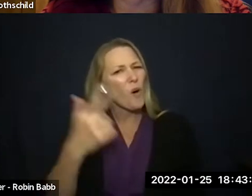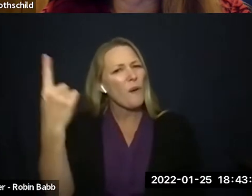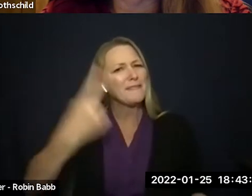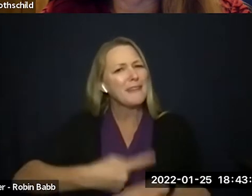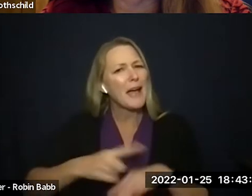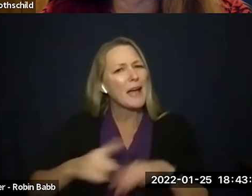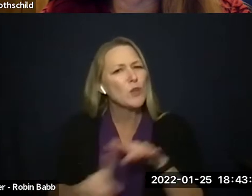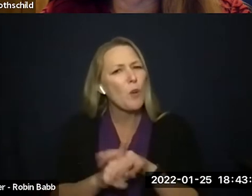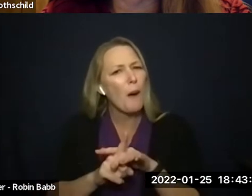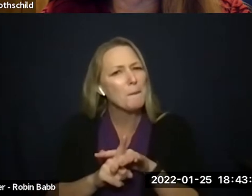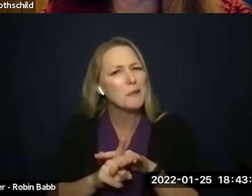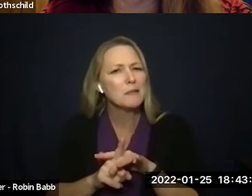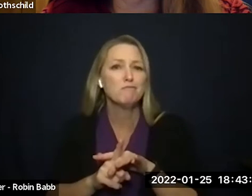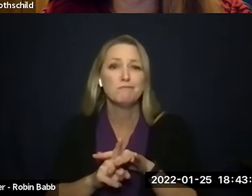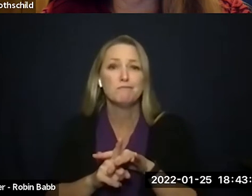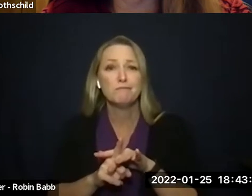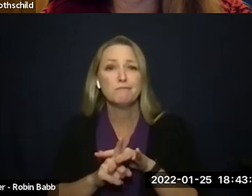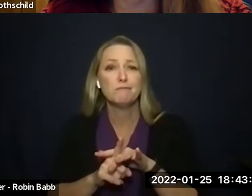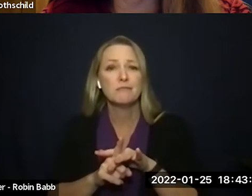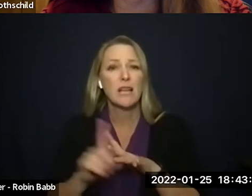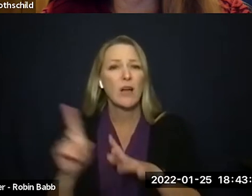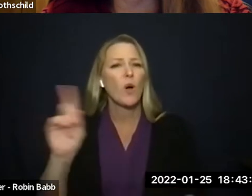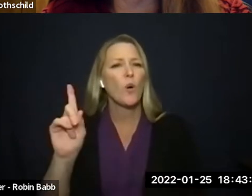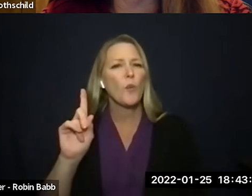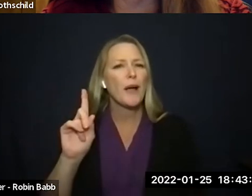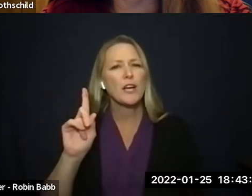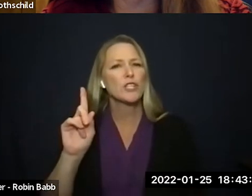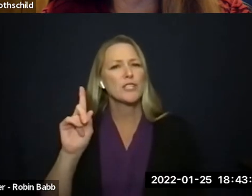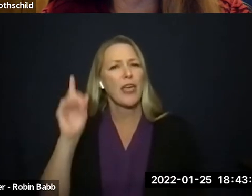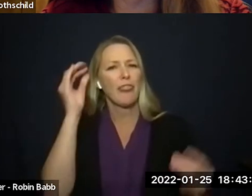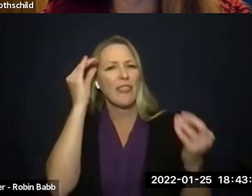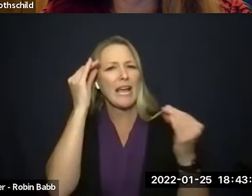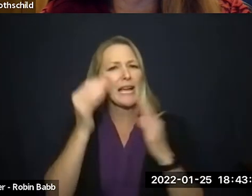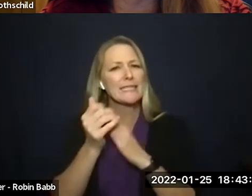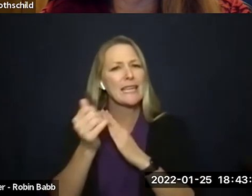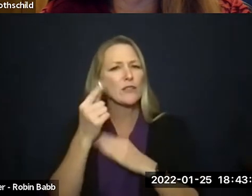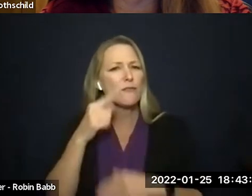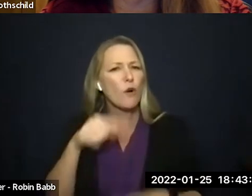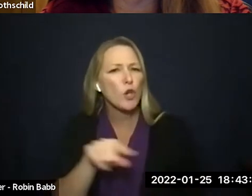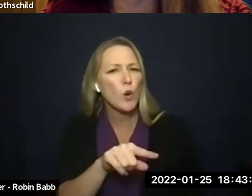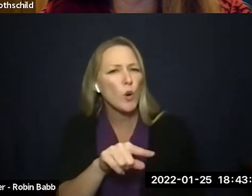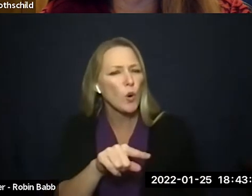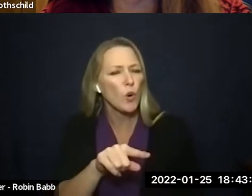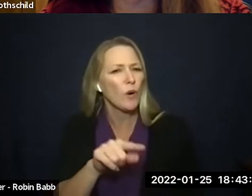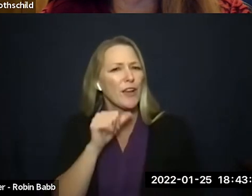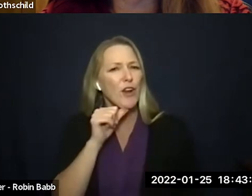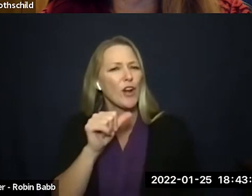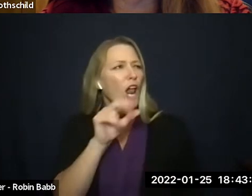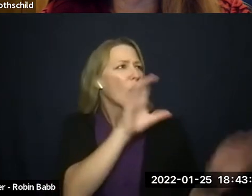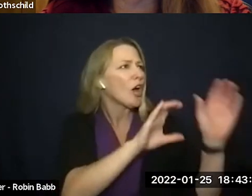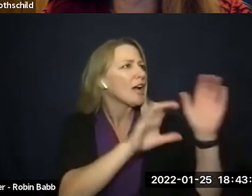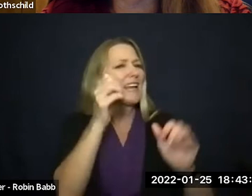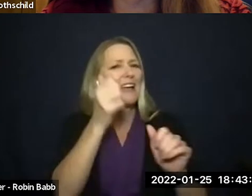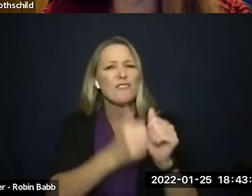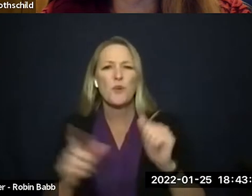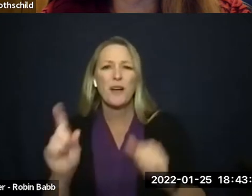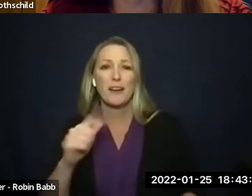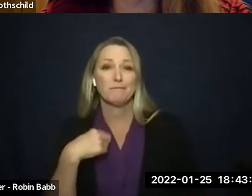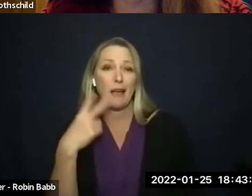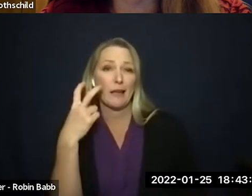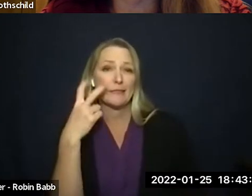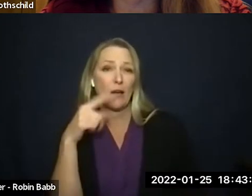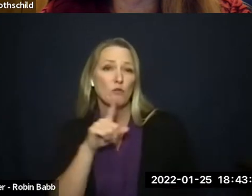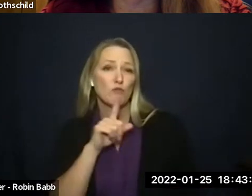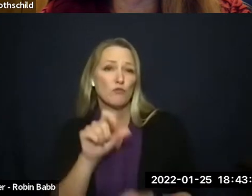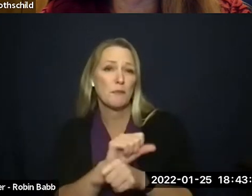and also where is the critical finger of these students they are not looking everywhere and i doubt that they really